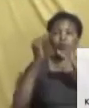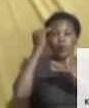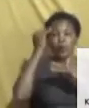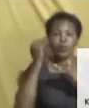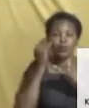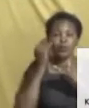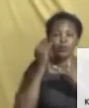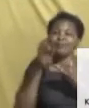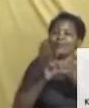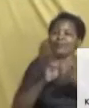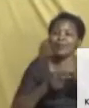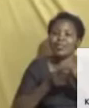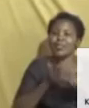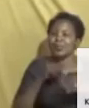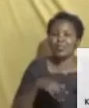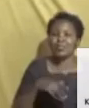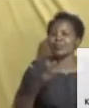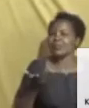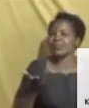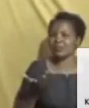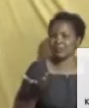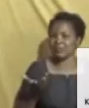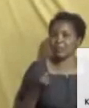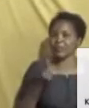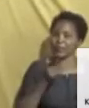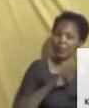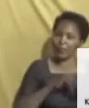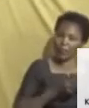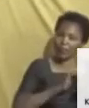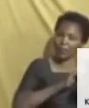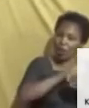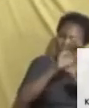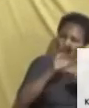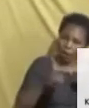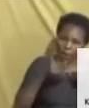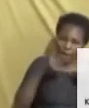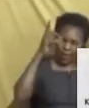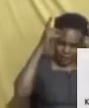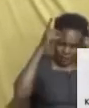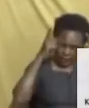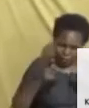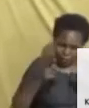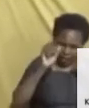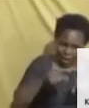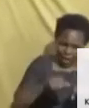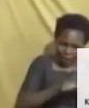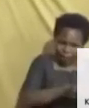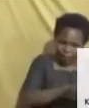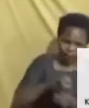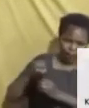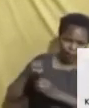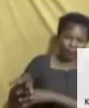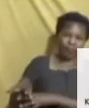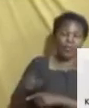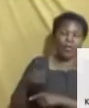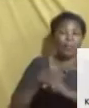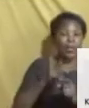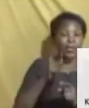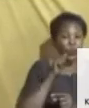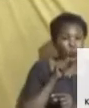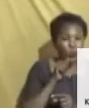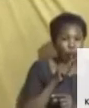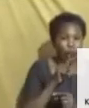What does this mean? It means all those decisions can be put aside, but you, the Supreme